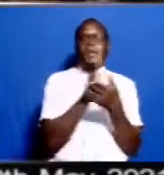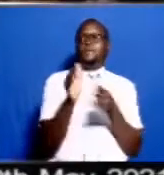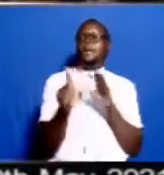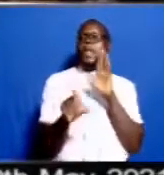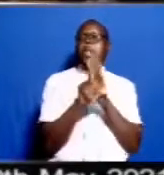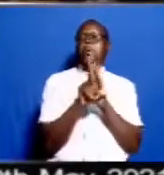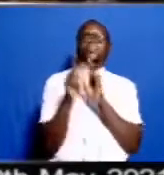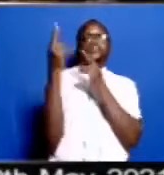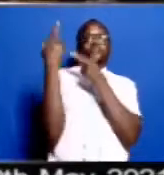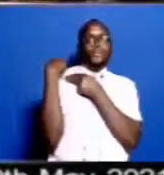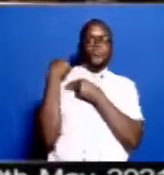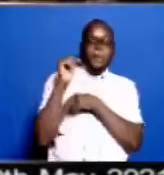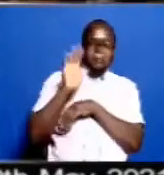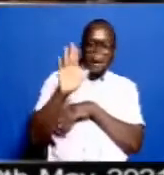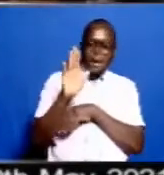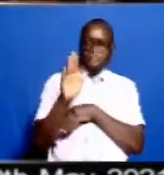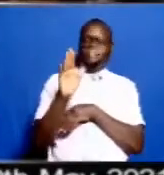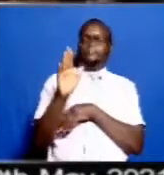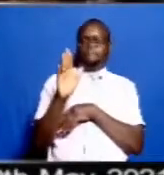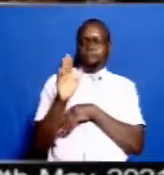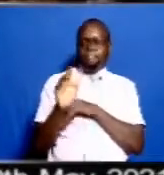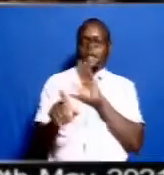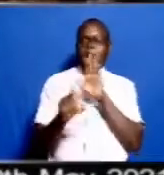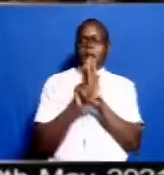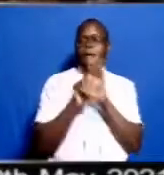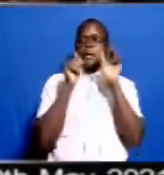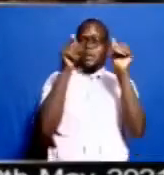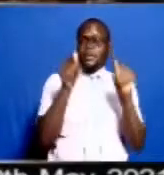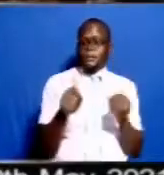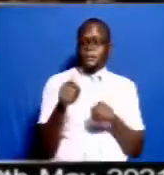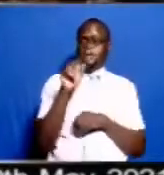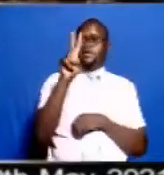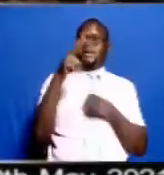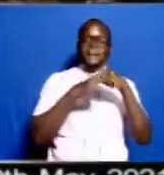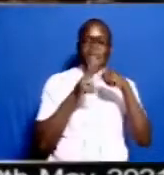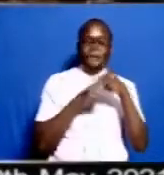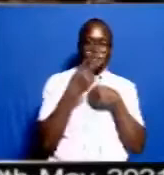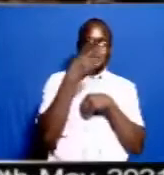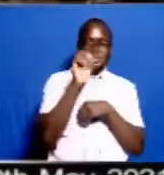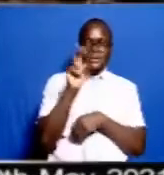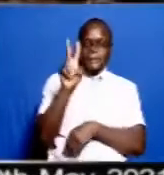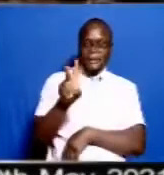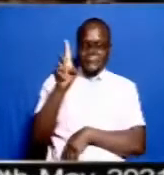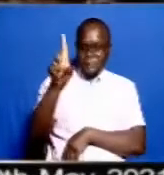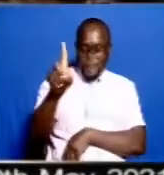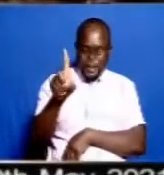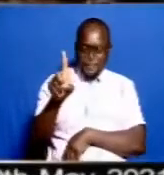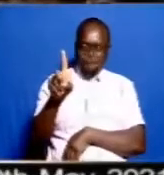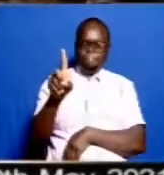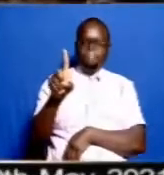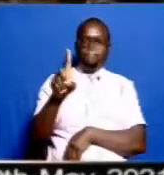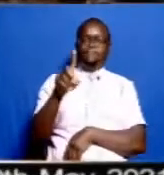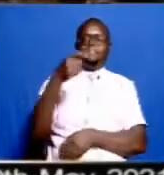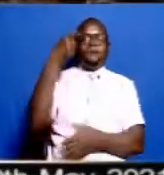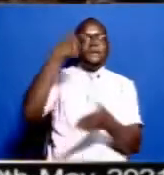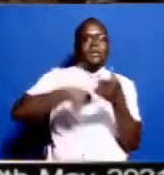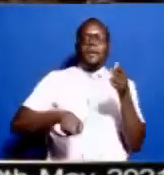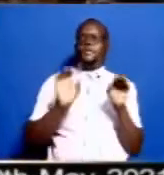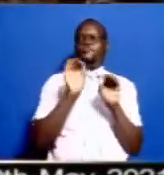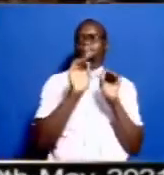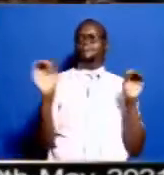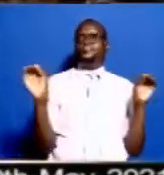Legislation on its consideration of legal notice number 27 of 2021 on the exemption from income